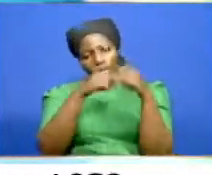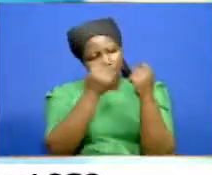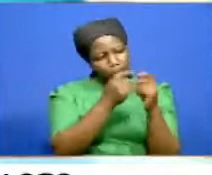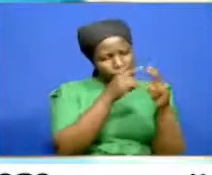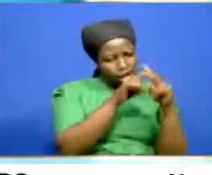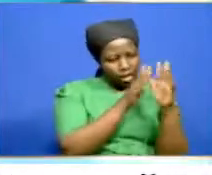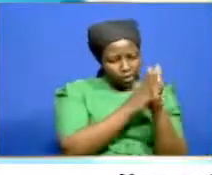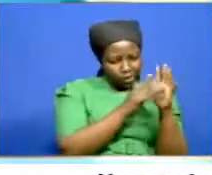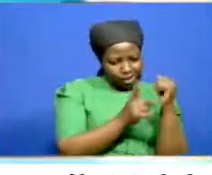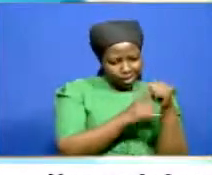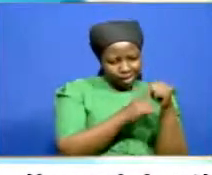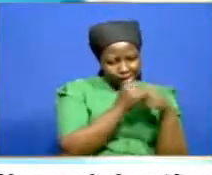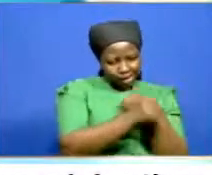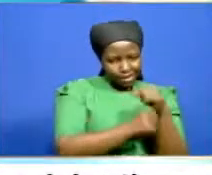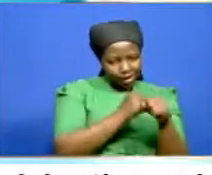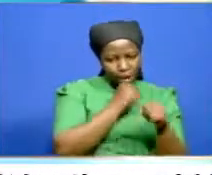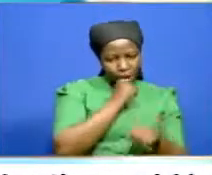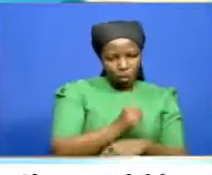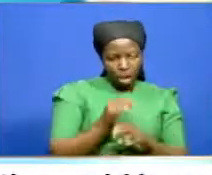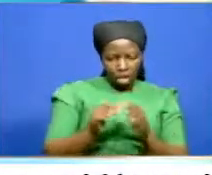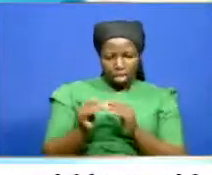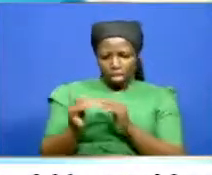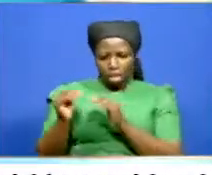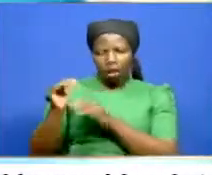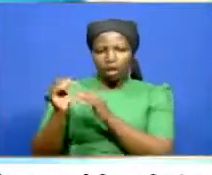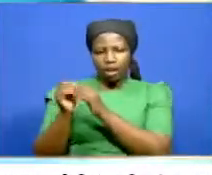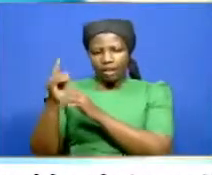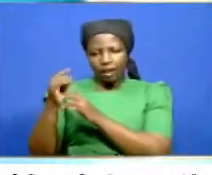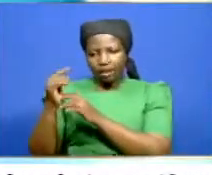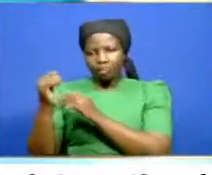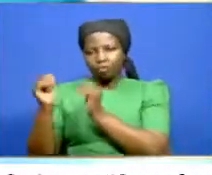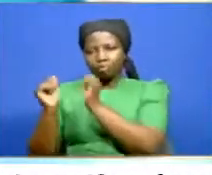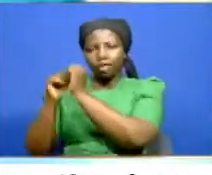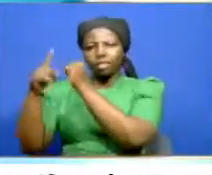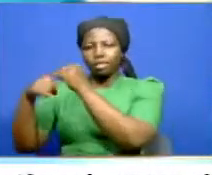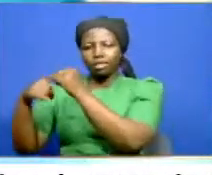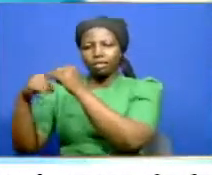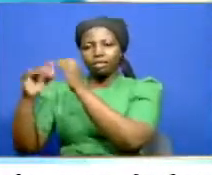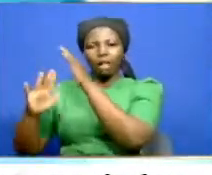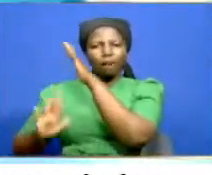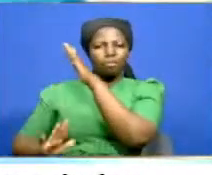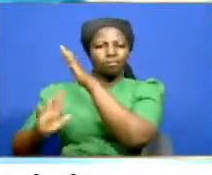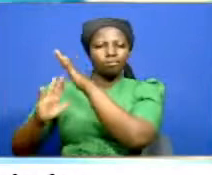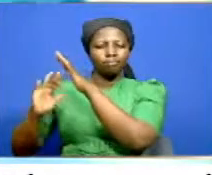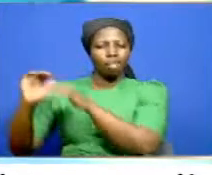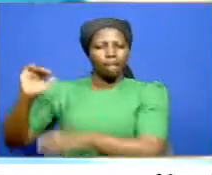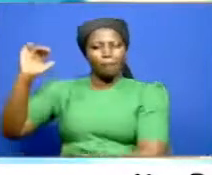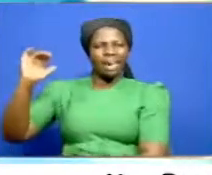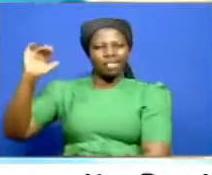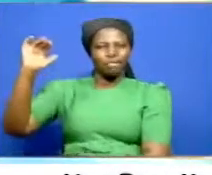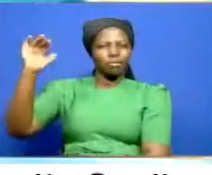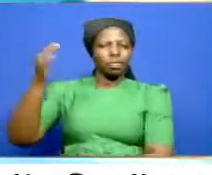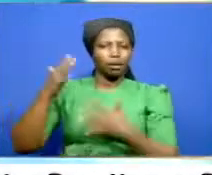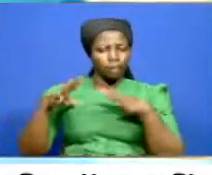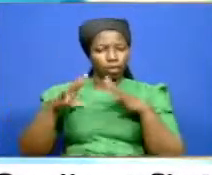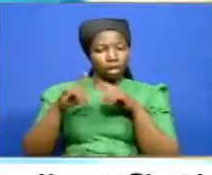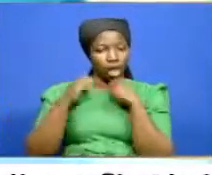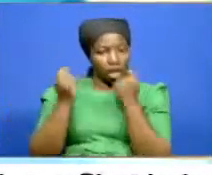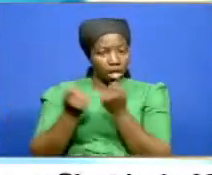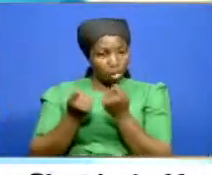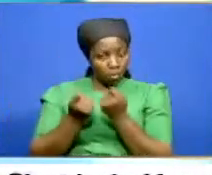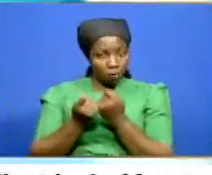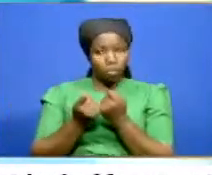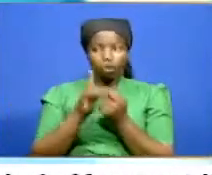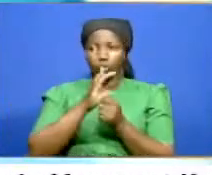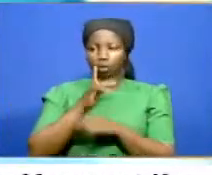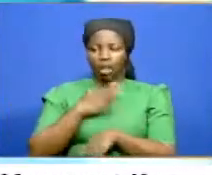you know, 10-year-olds, 11-year-olds, 15, and even a senior team, if everything goes to plan. But the end goal is definitely to just